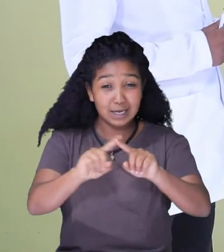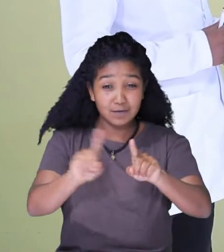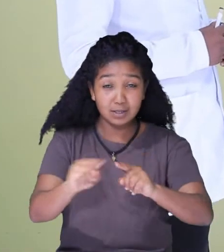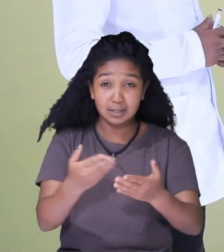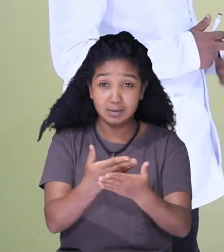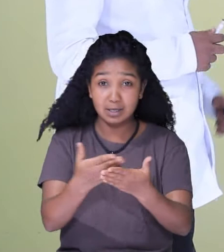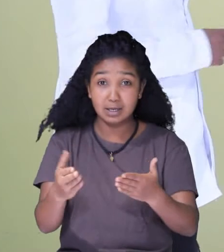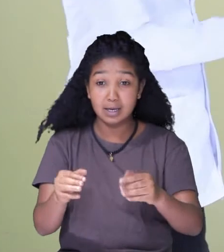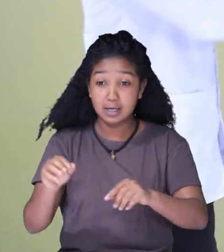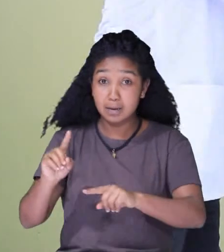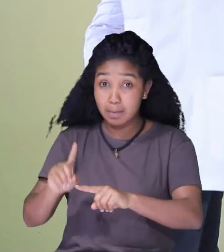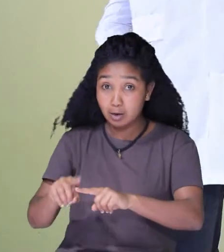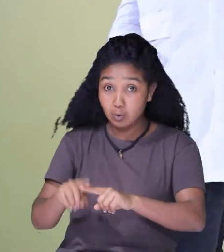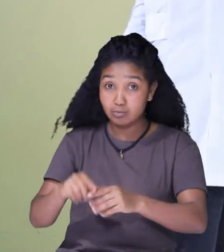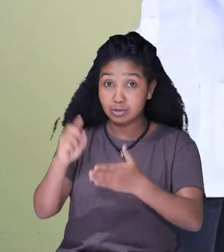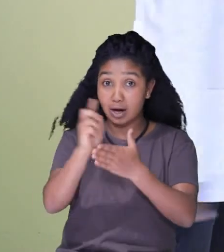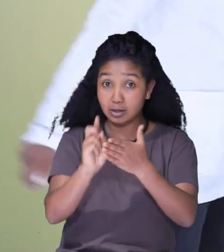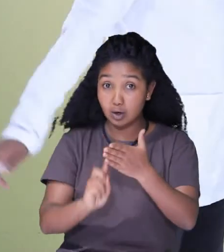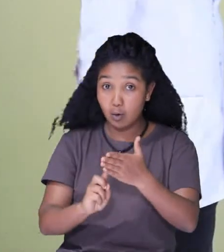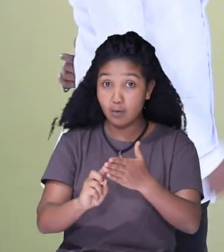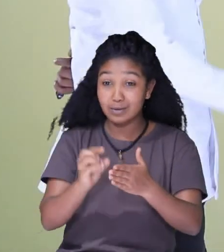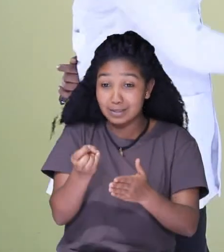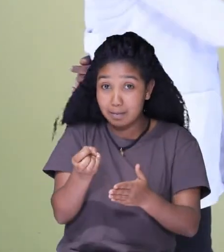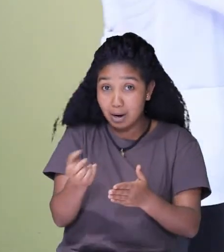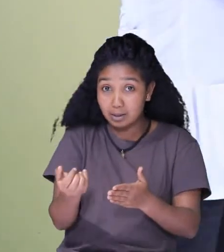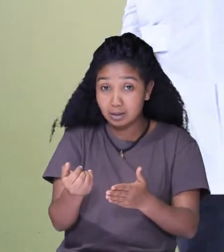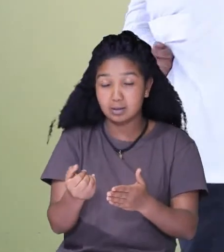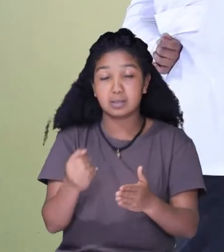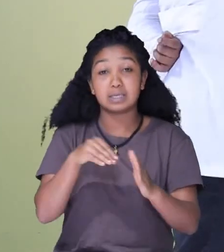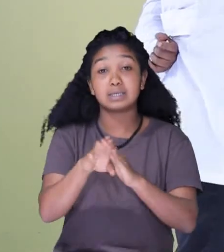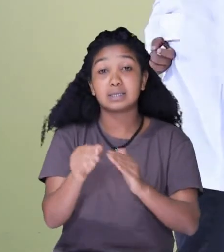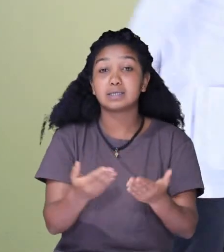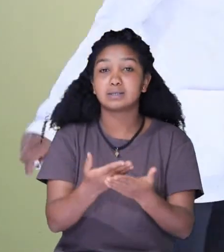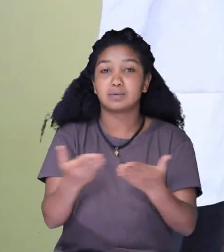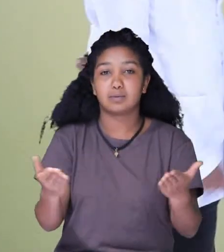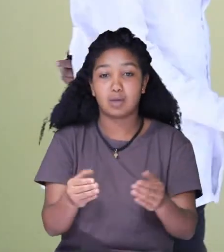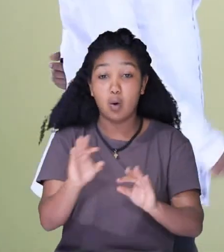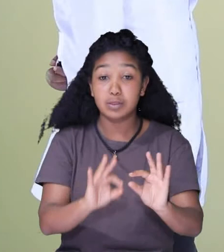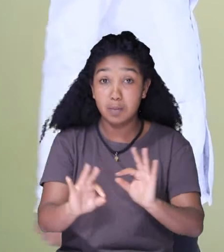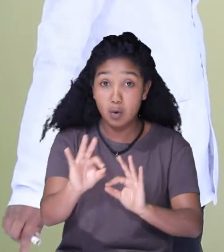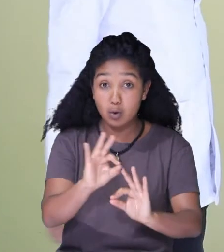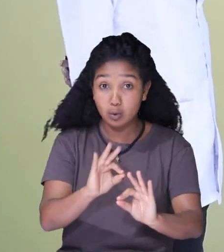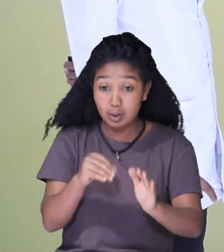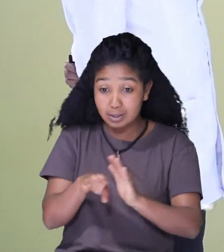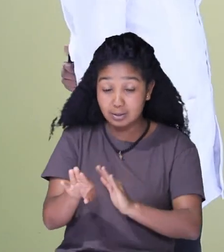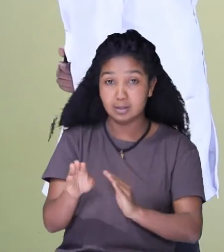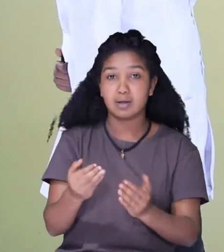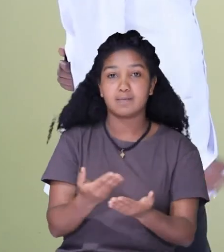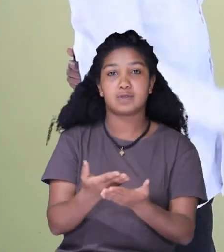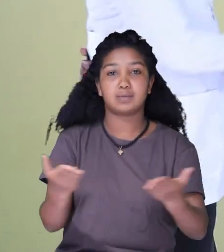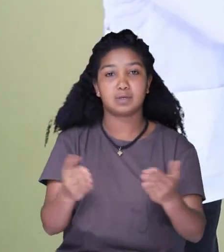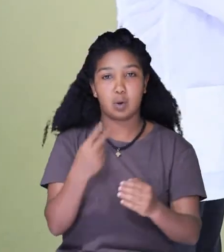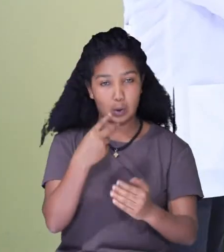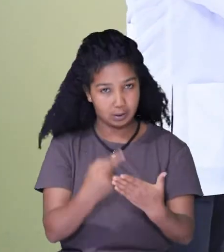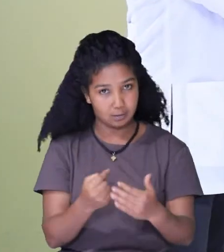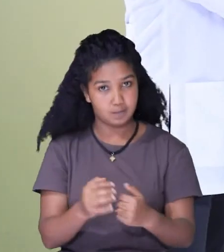different substance depend on the structure of the particle in the substance or the molecule in the substance.